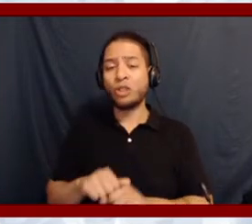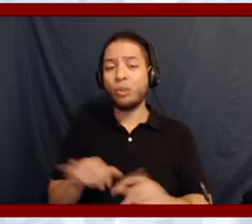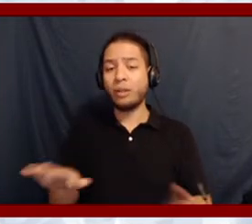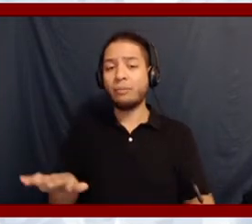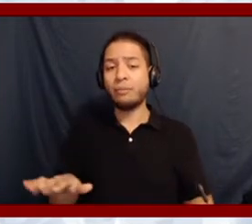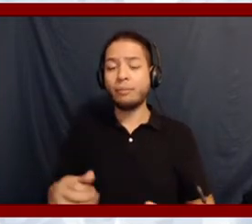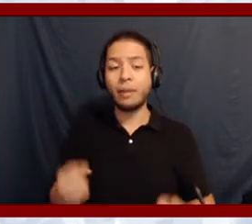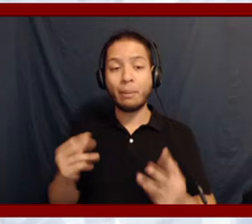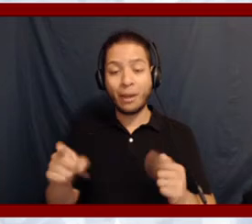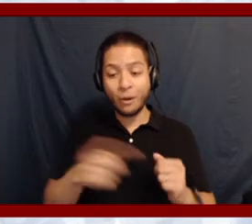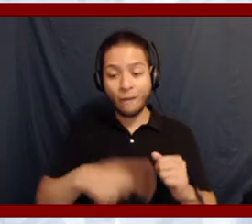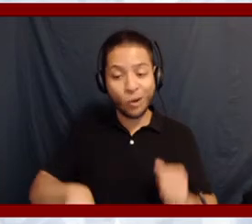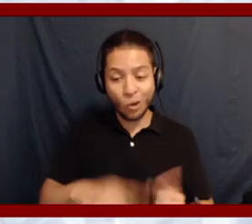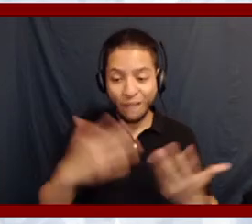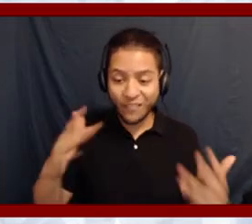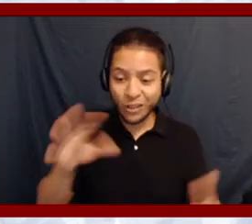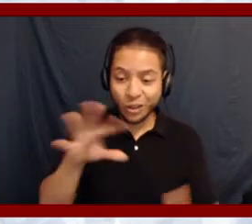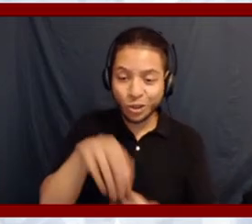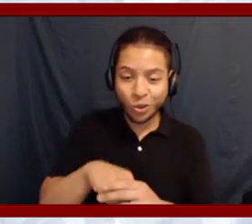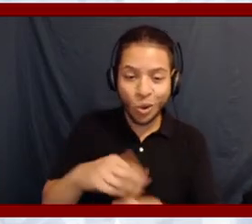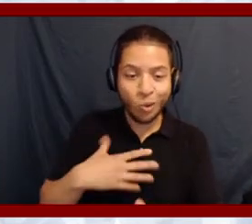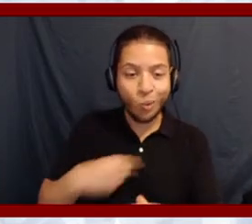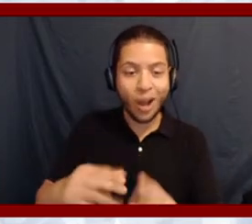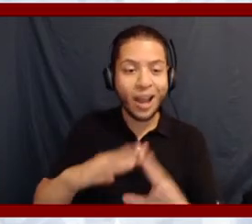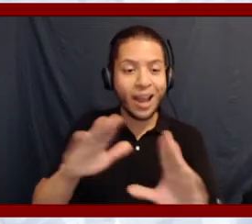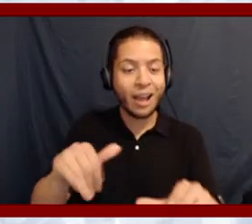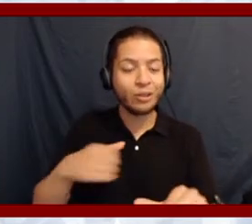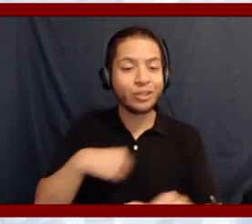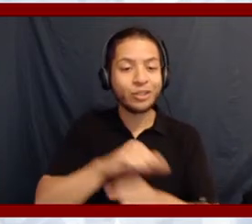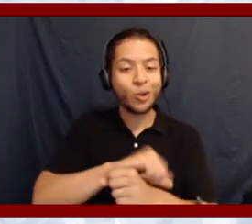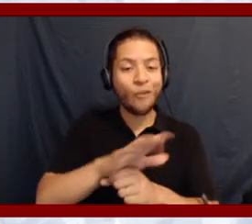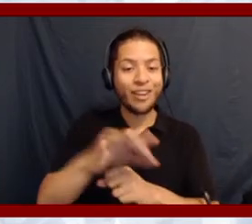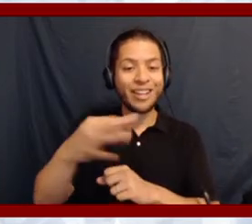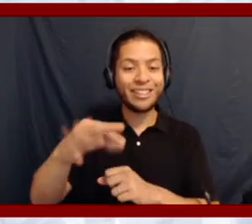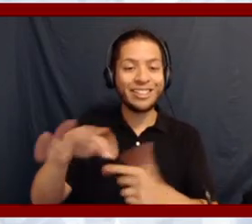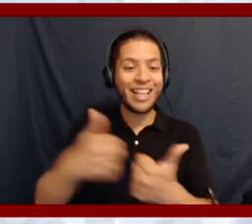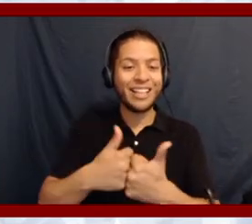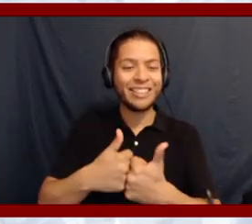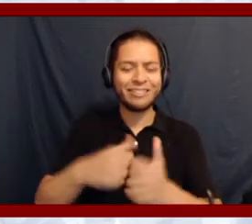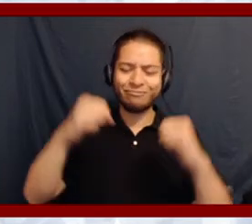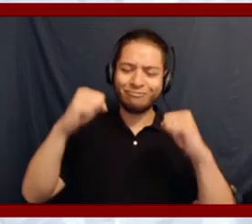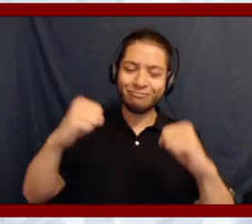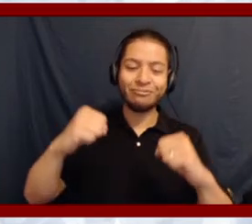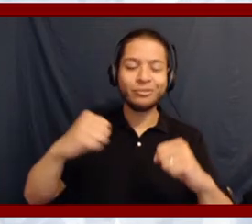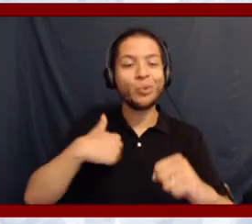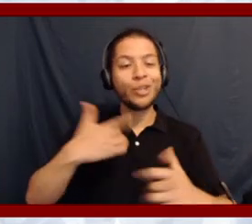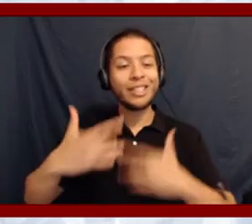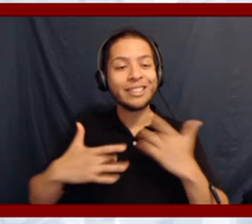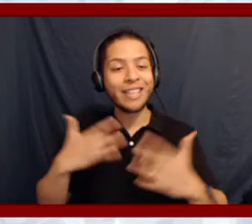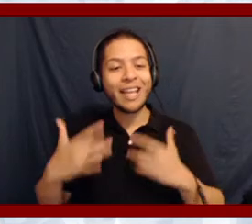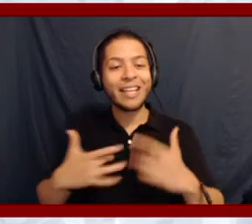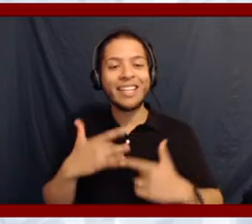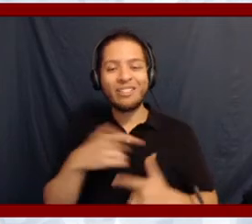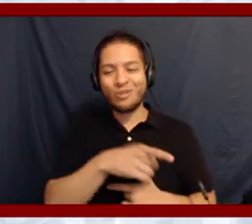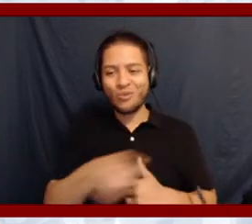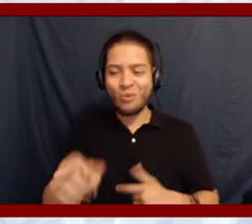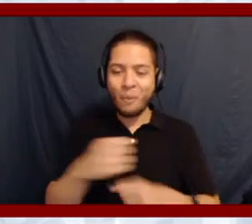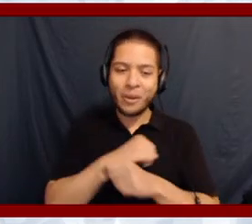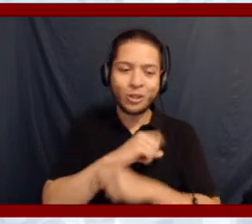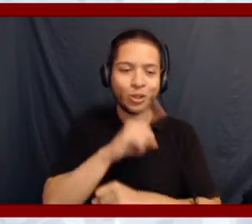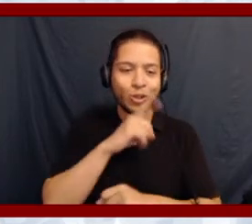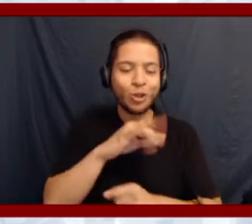White House COVID-19 challenge, and we're excited you're rolling up your sleeves to ensure your campuses are safe for the